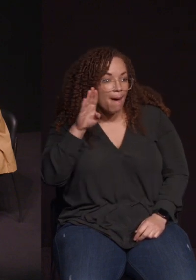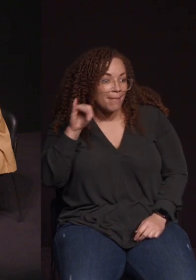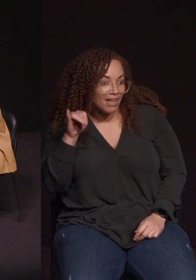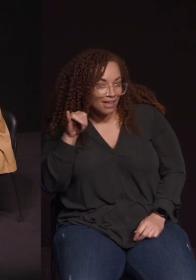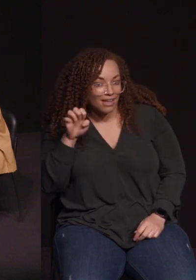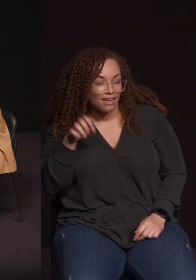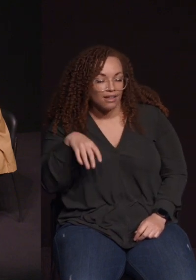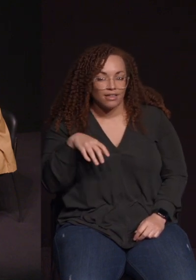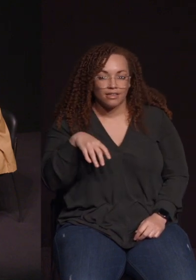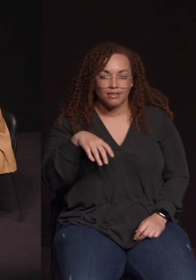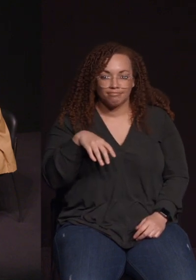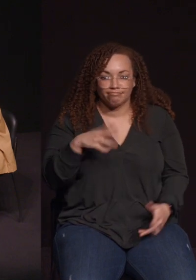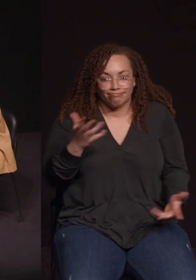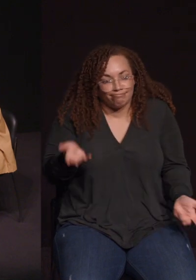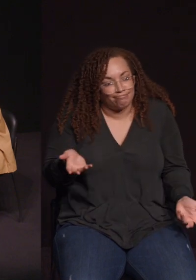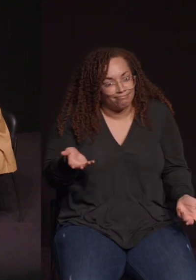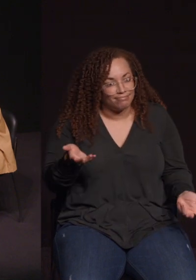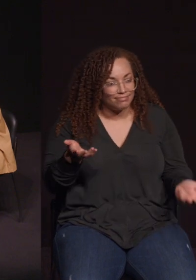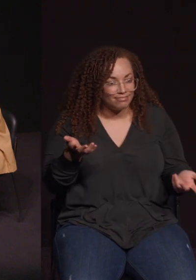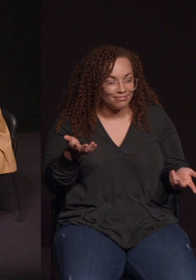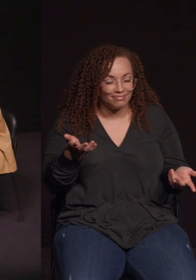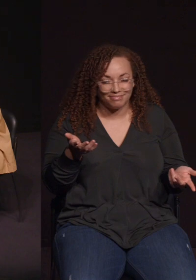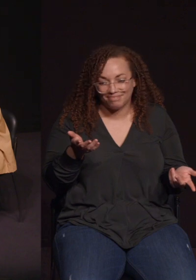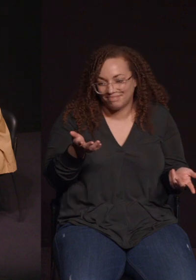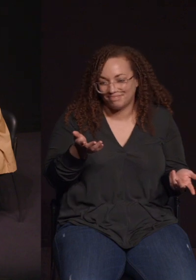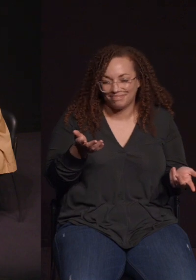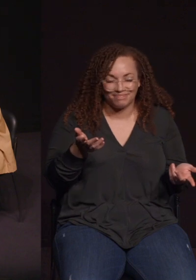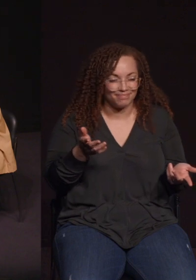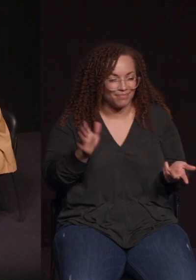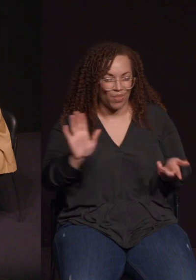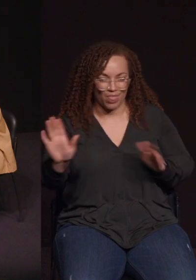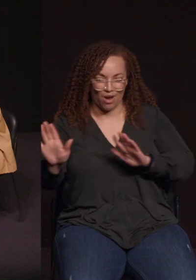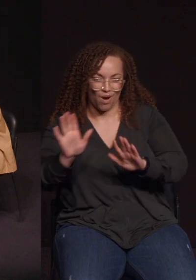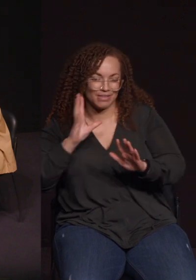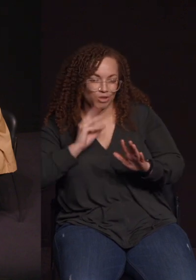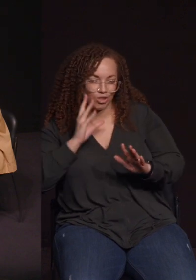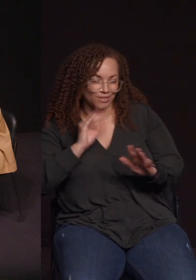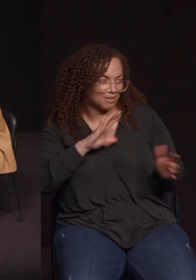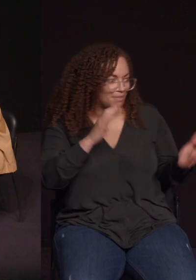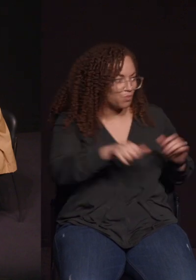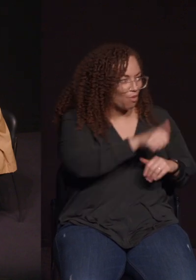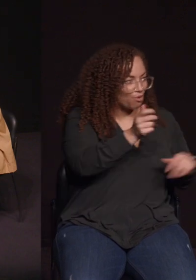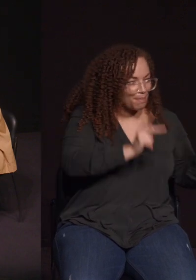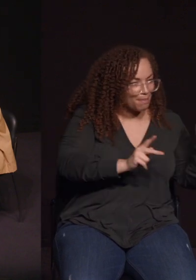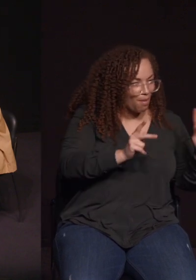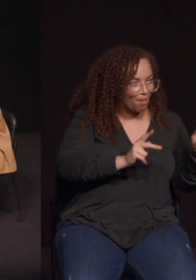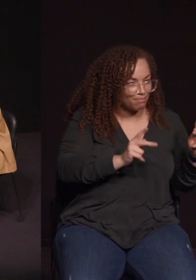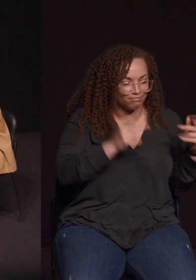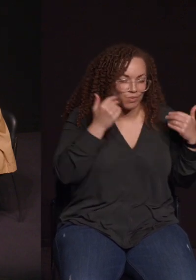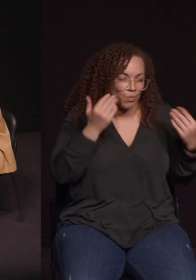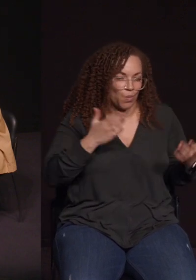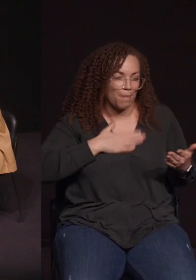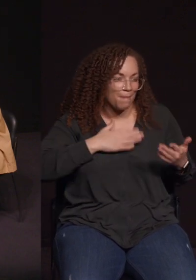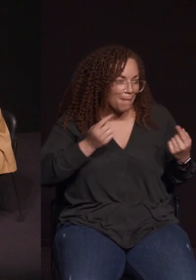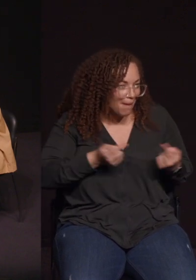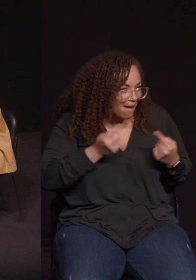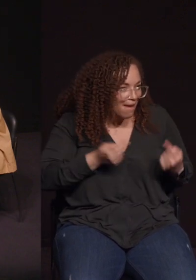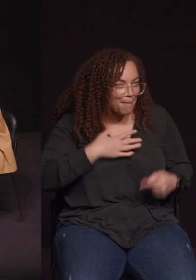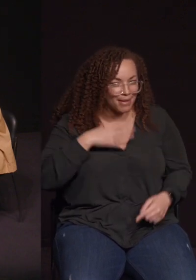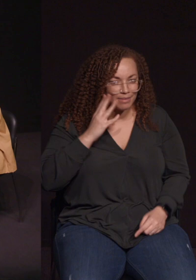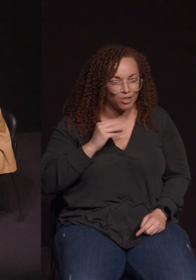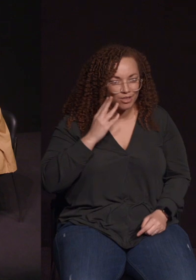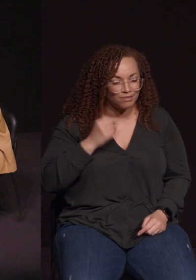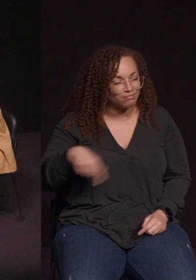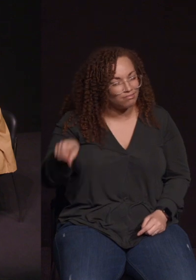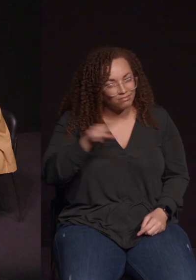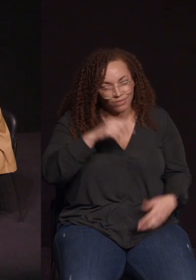because they like, you don't know what I've been through. You don't understand my pain, you know. So, yeah.